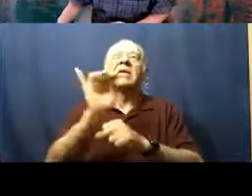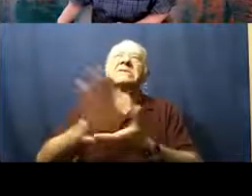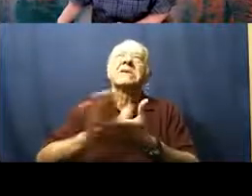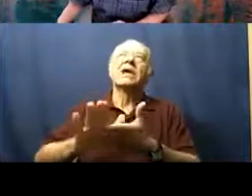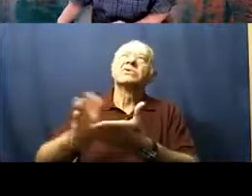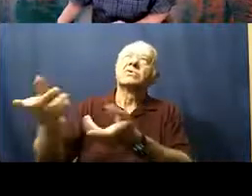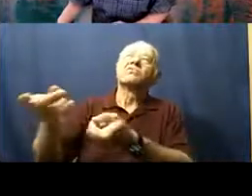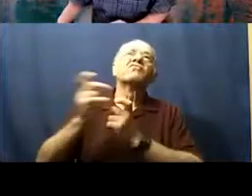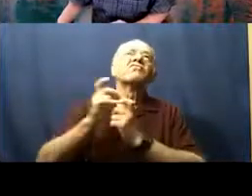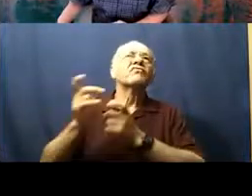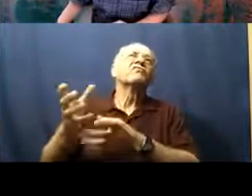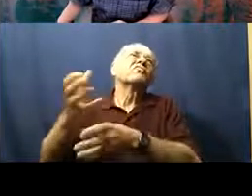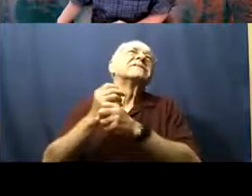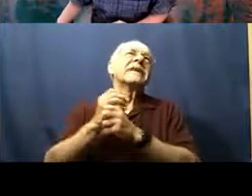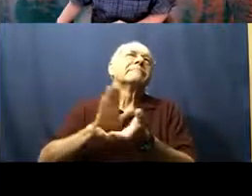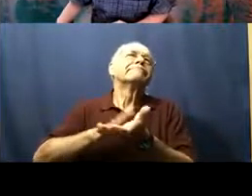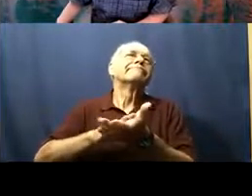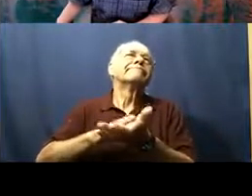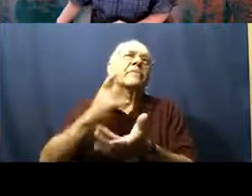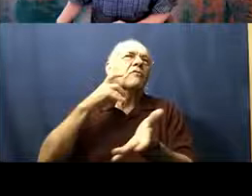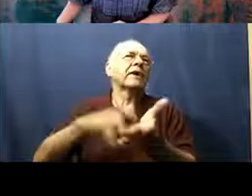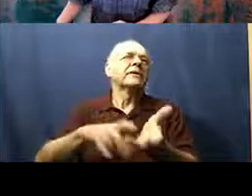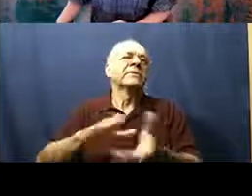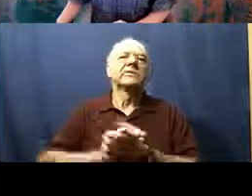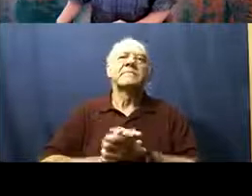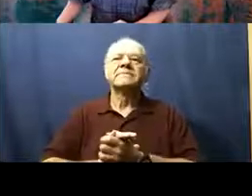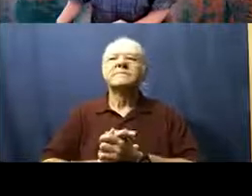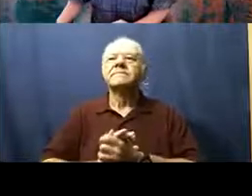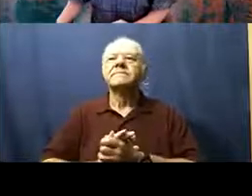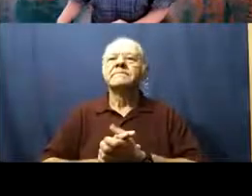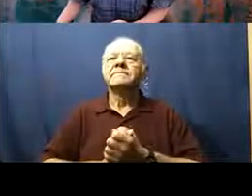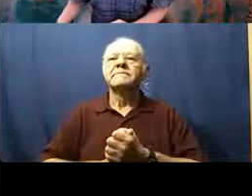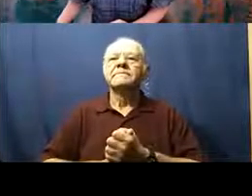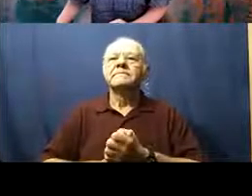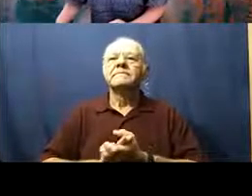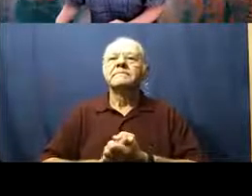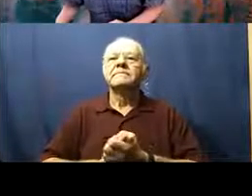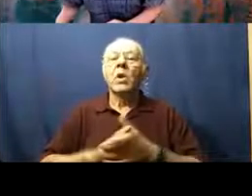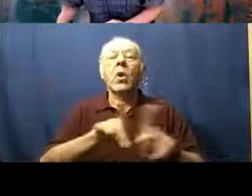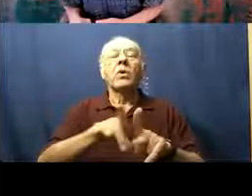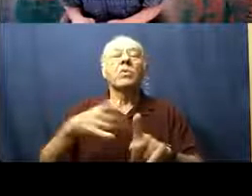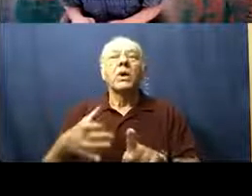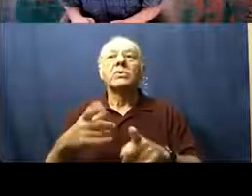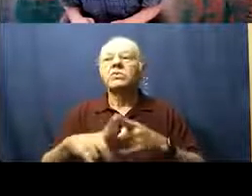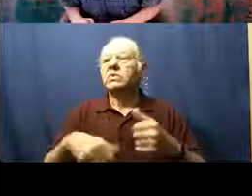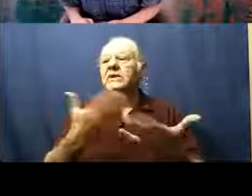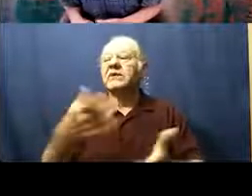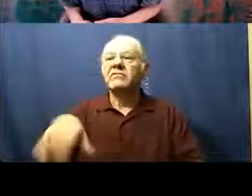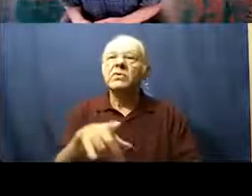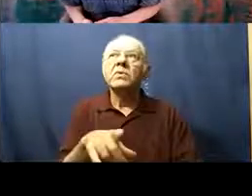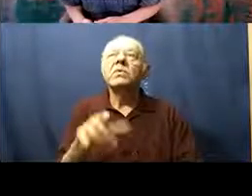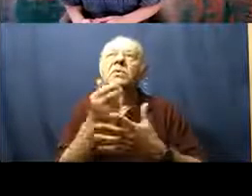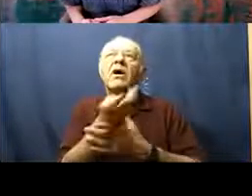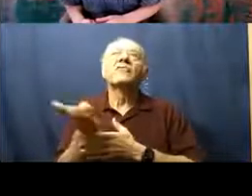to receive that recognition. I also wanted to give you a couple